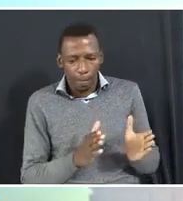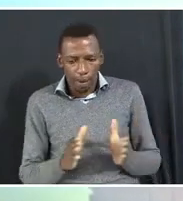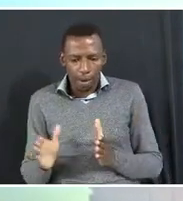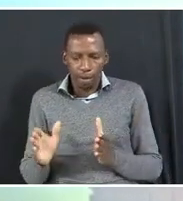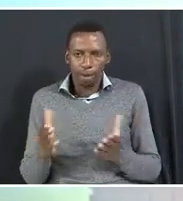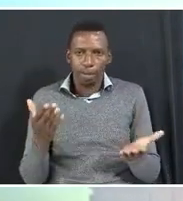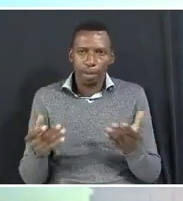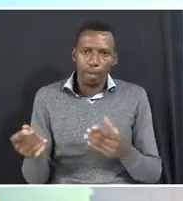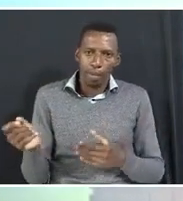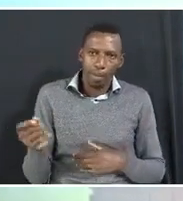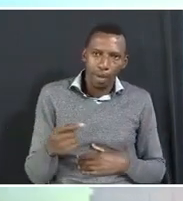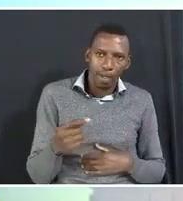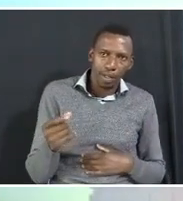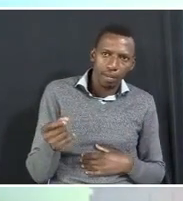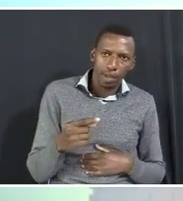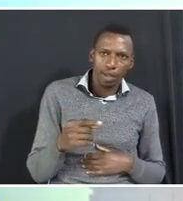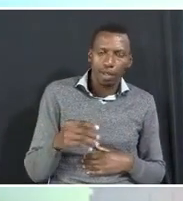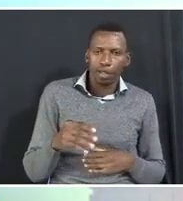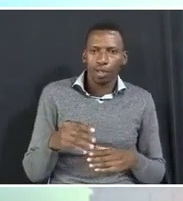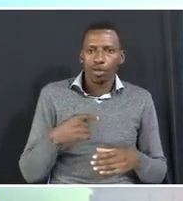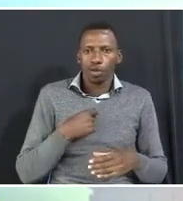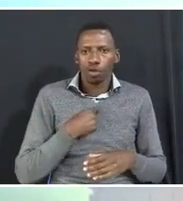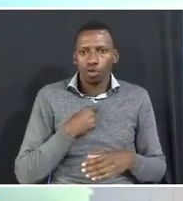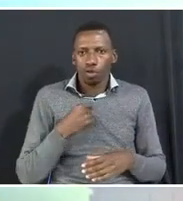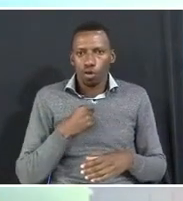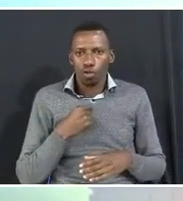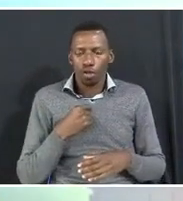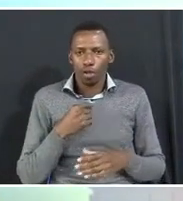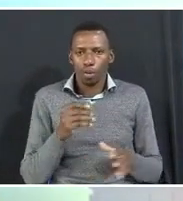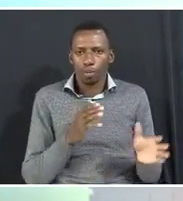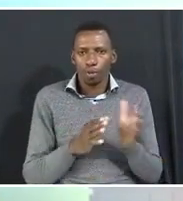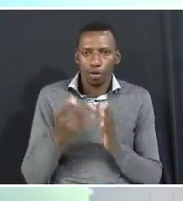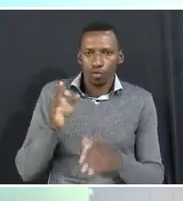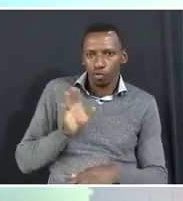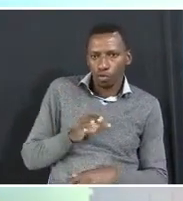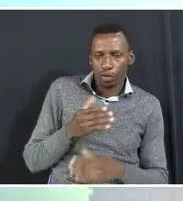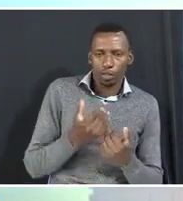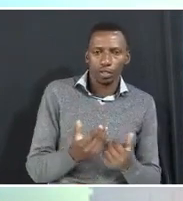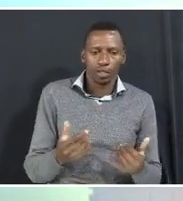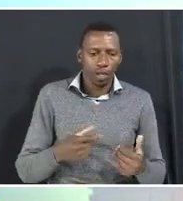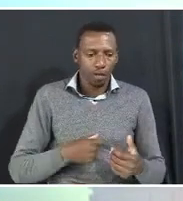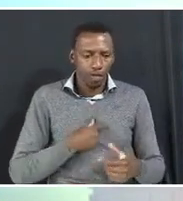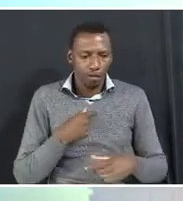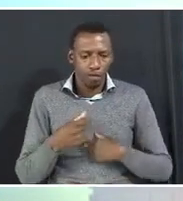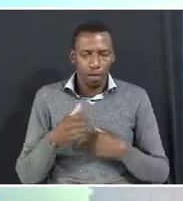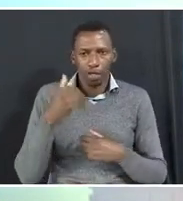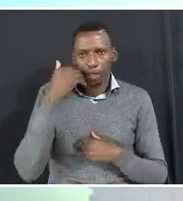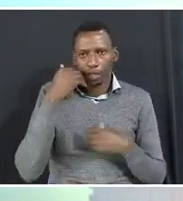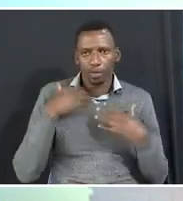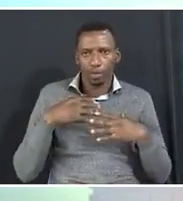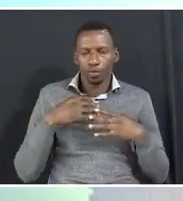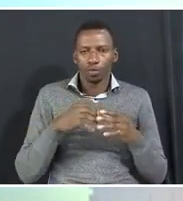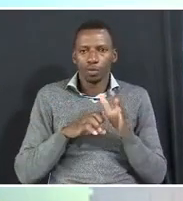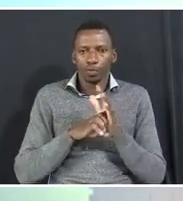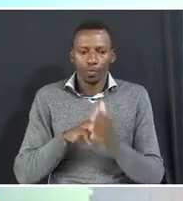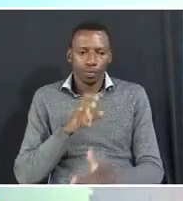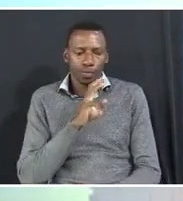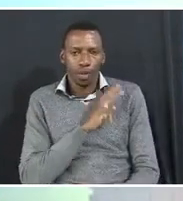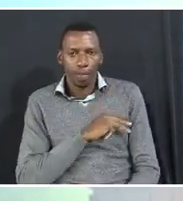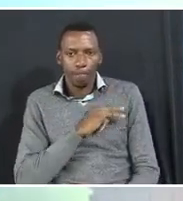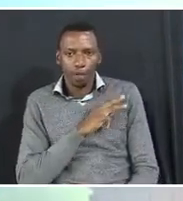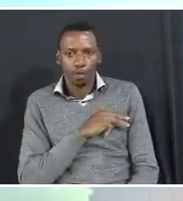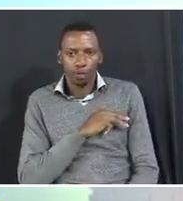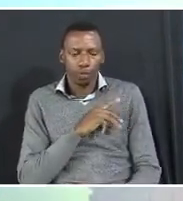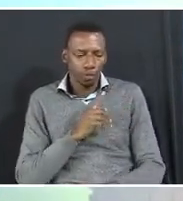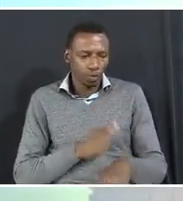month, organizing clothing drives for women and children, visiting the sick, like the mission. You know, when